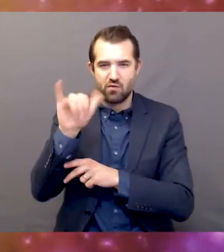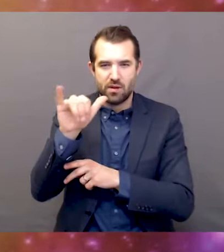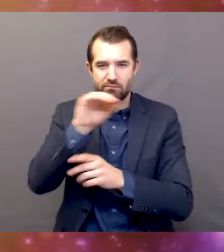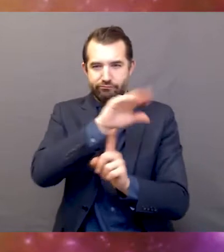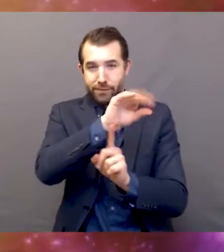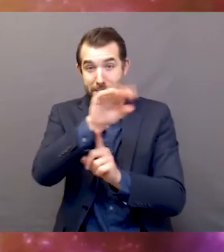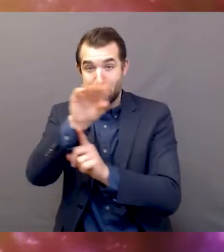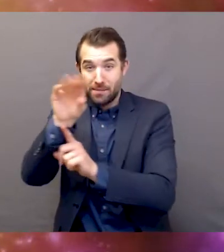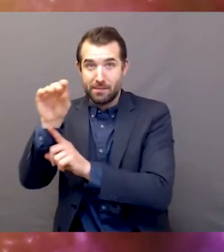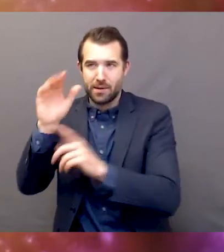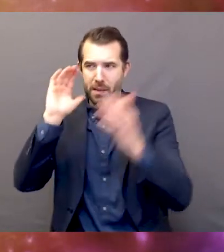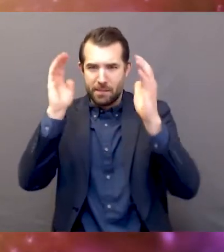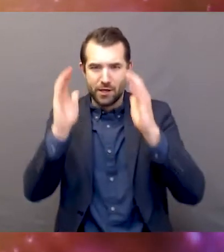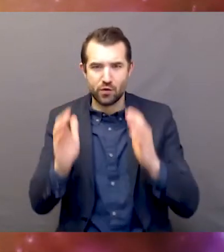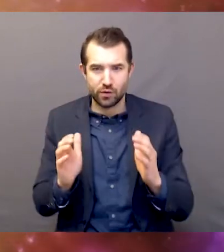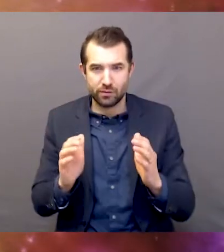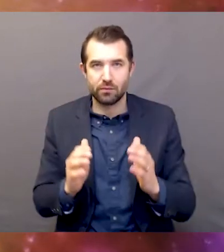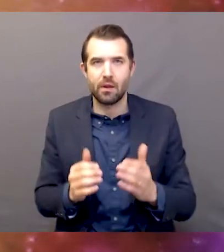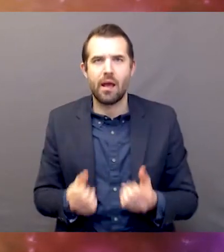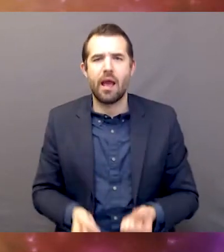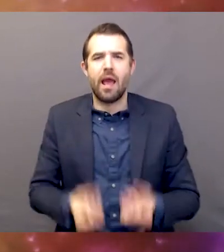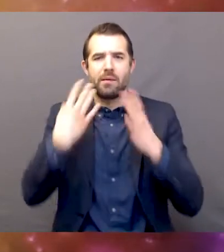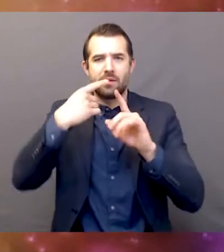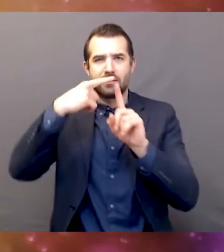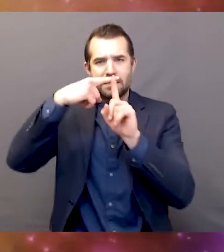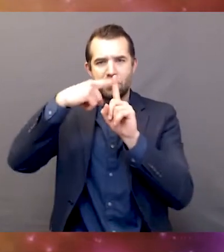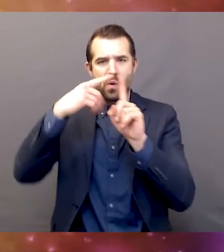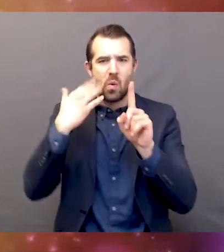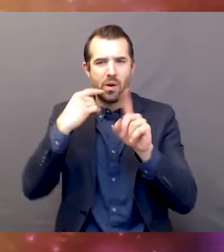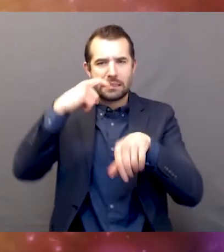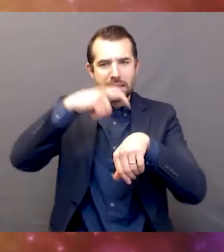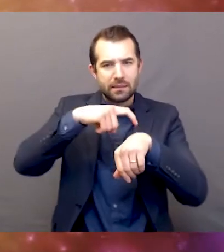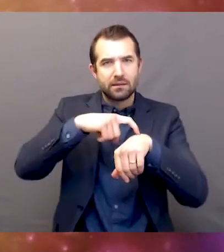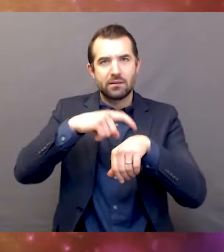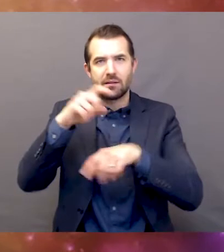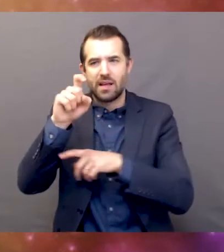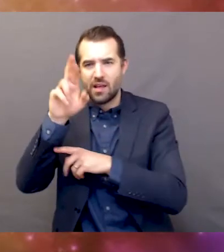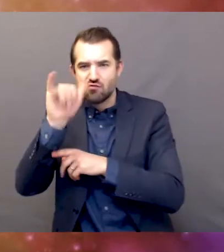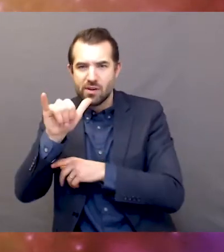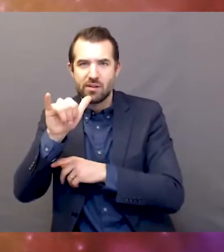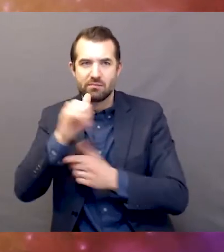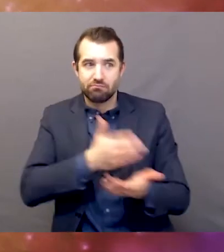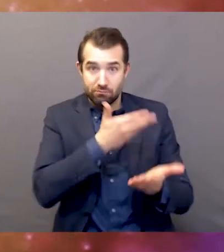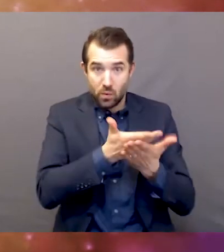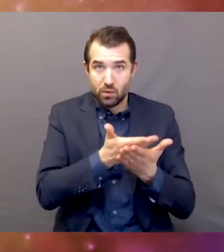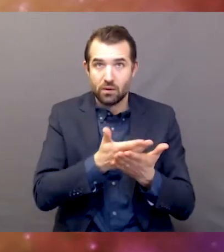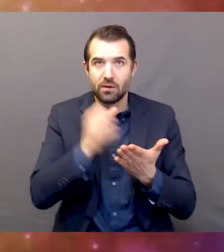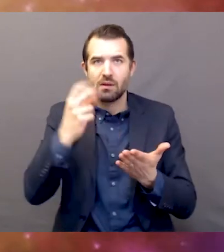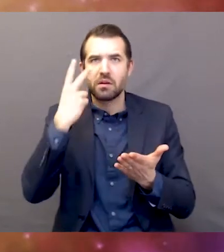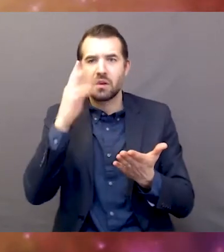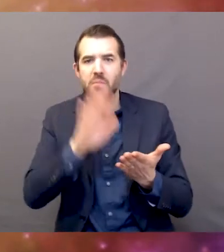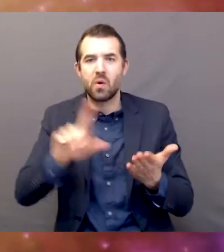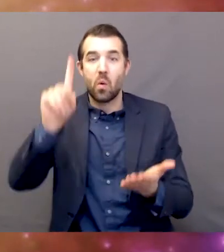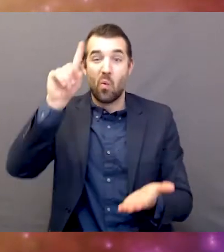emission, how much matter should be cooling to produce the X-rays we see. And we know that we should expect to see up to 1,000 solar masses